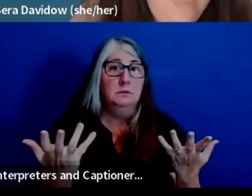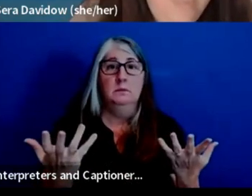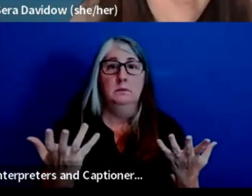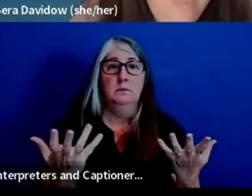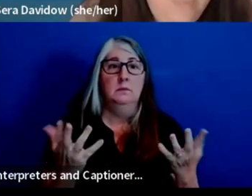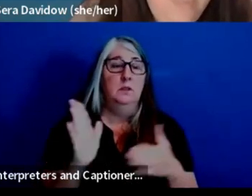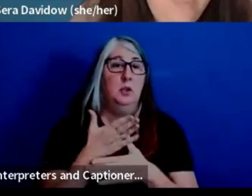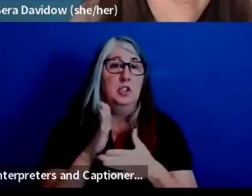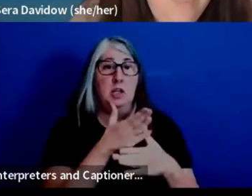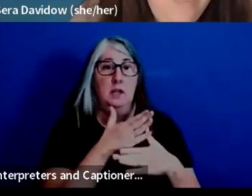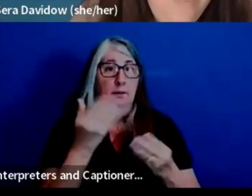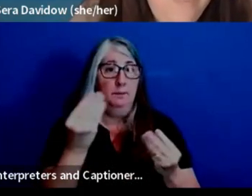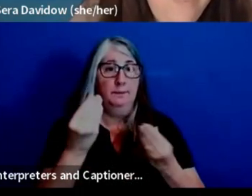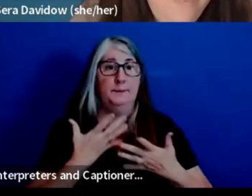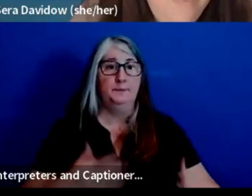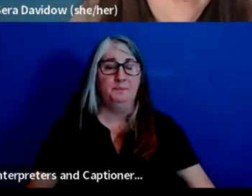share.